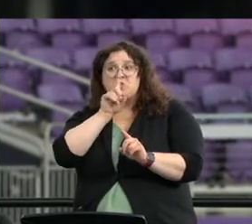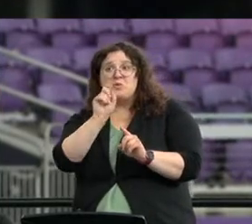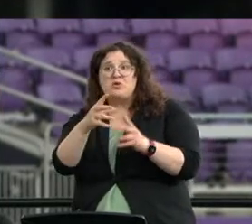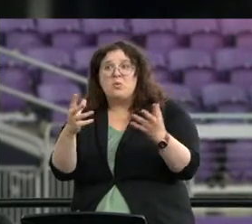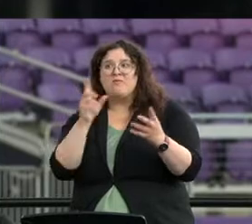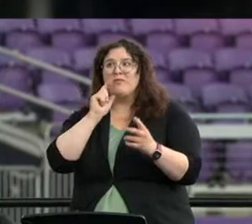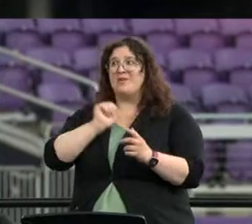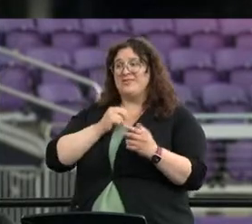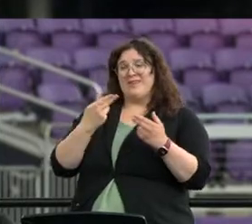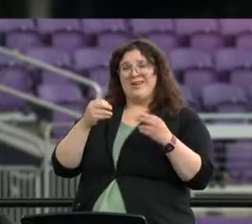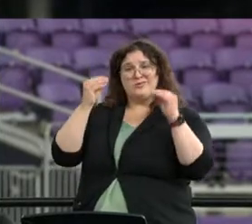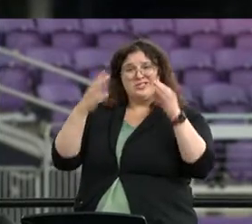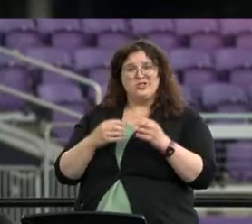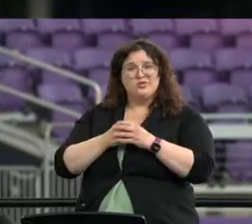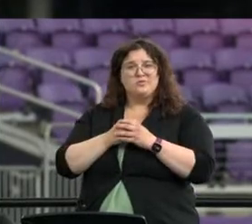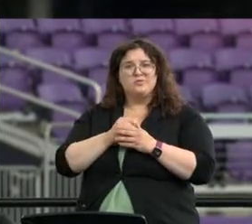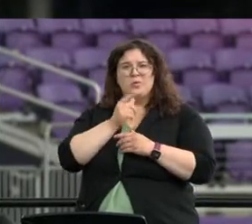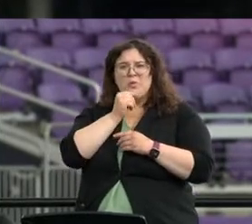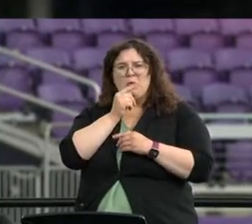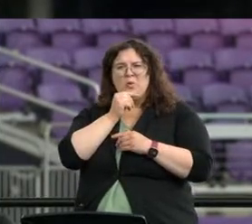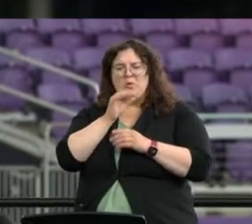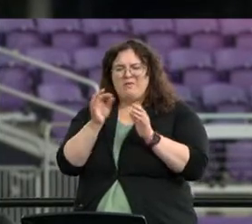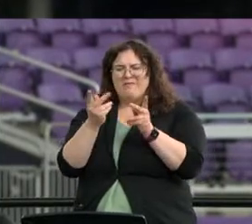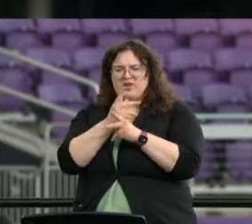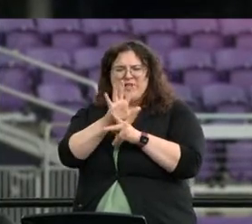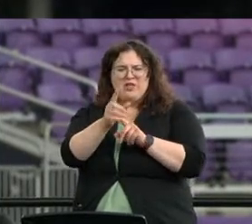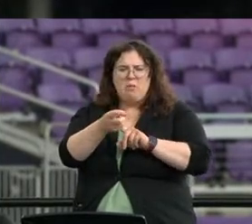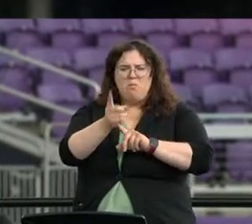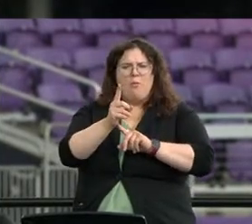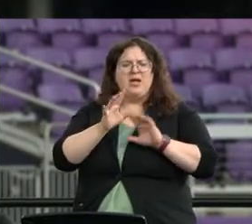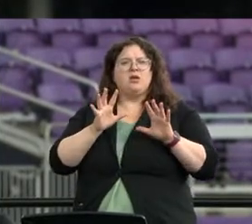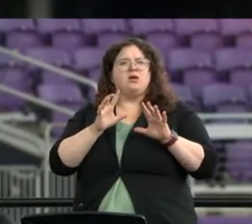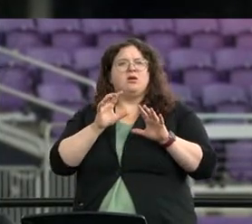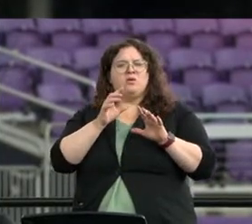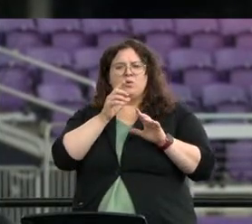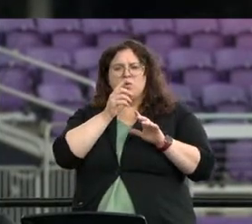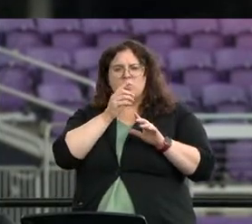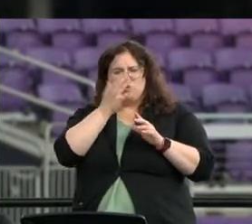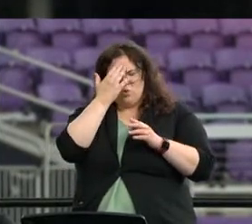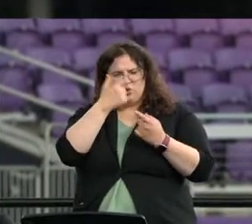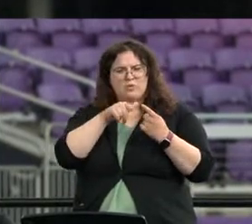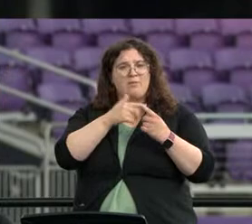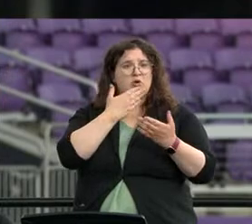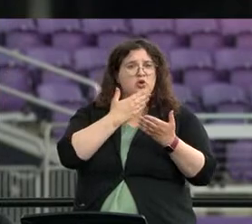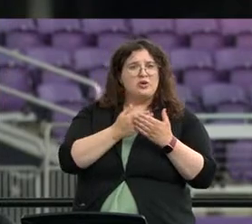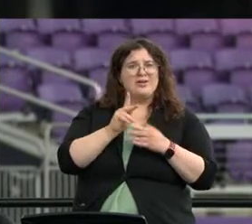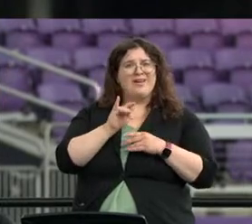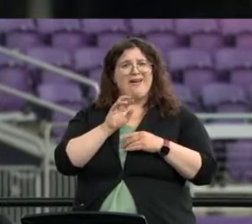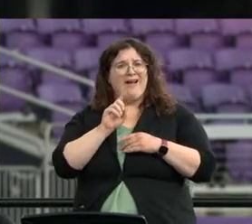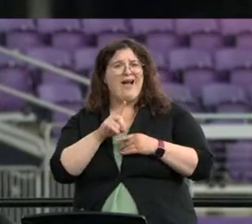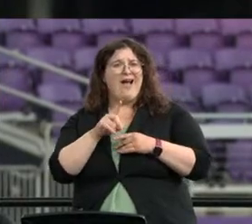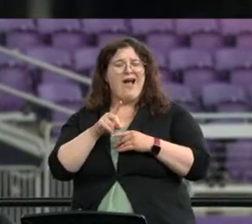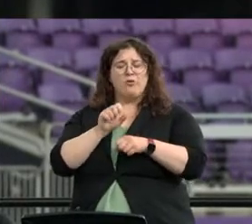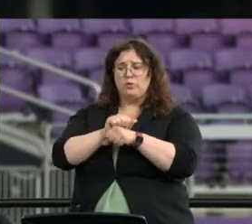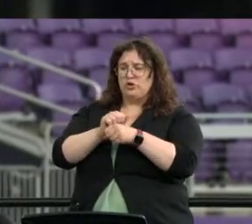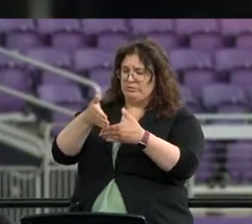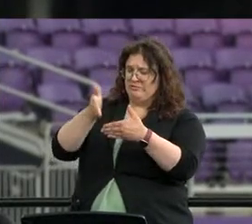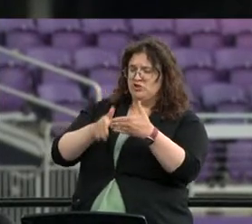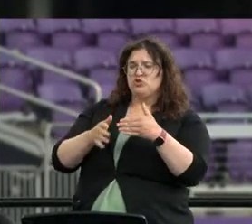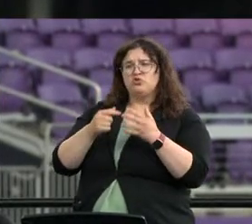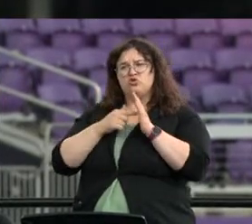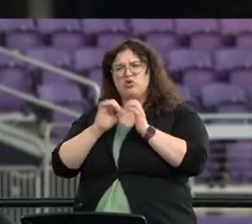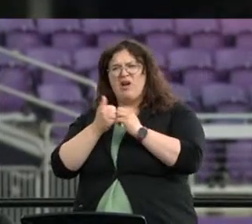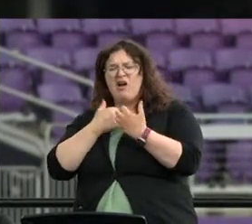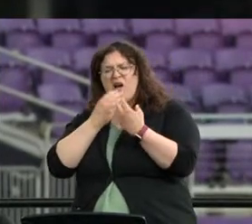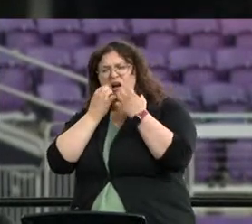high school teacher is who finds their moment. The moment to be good, be kind, accomplish a task, show you care,